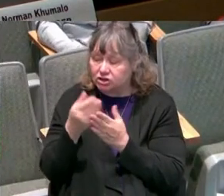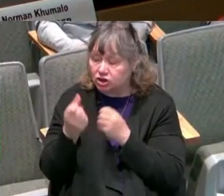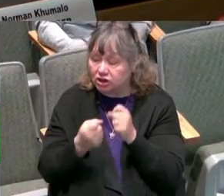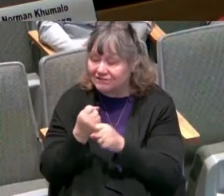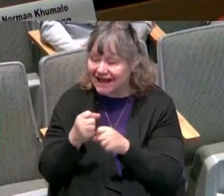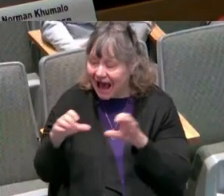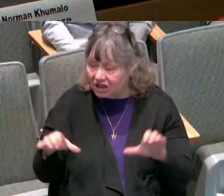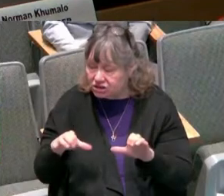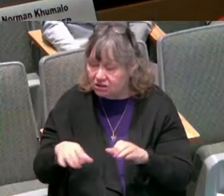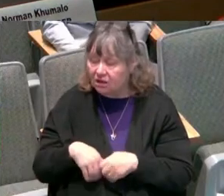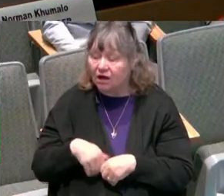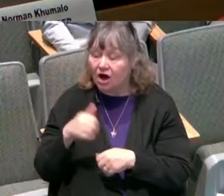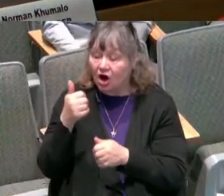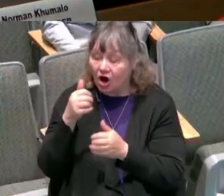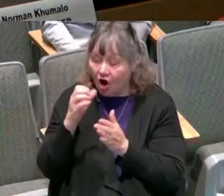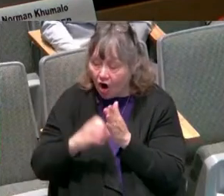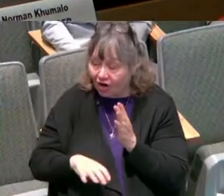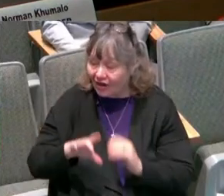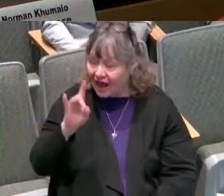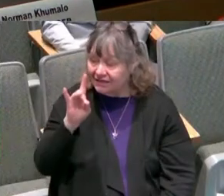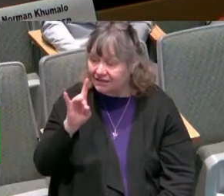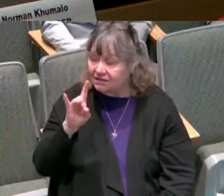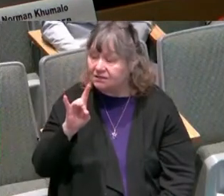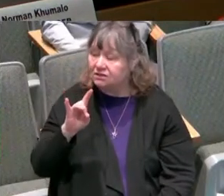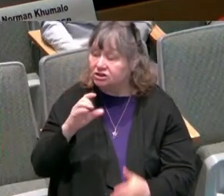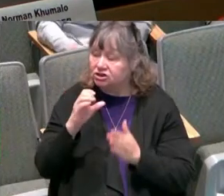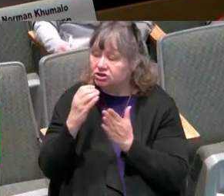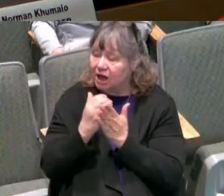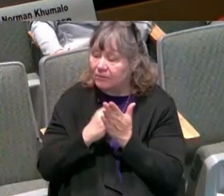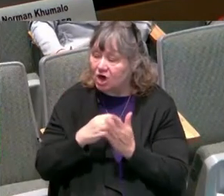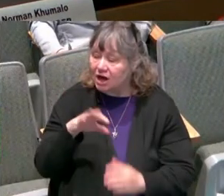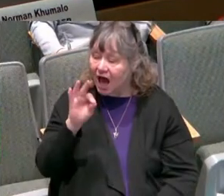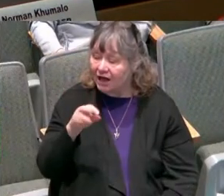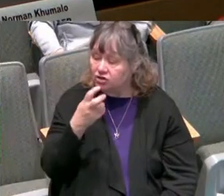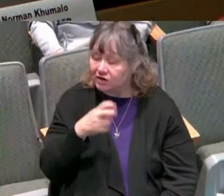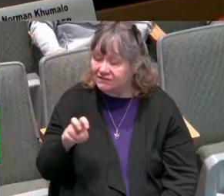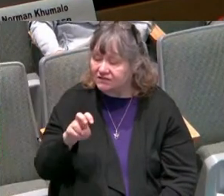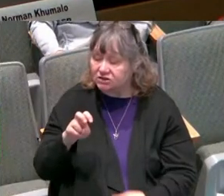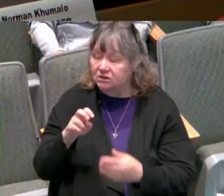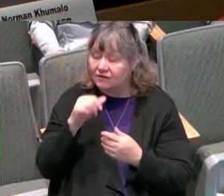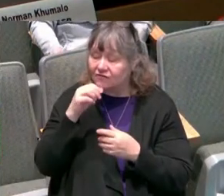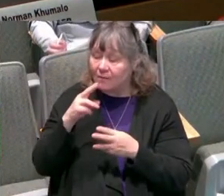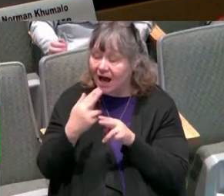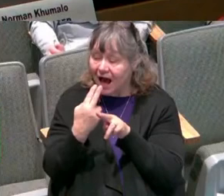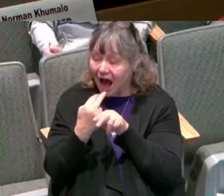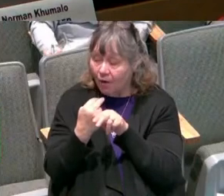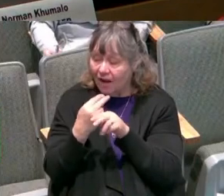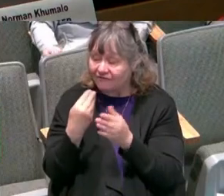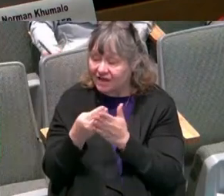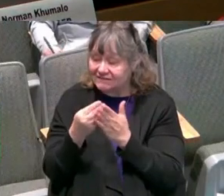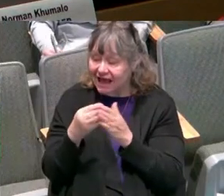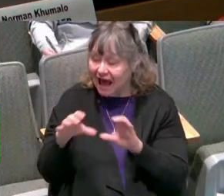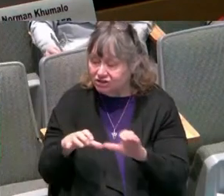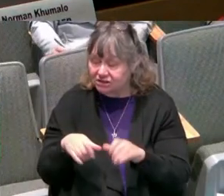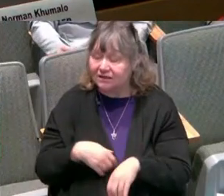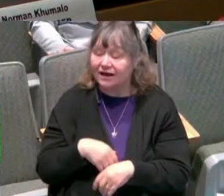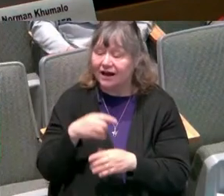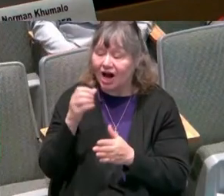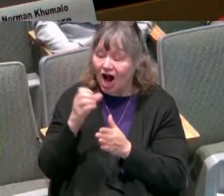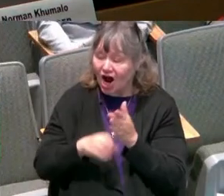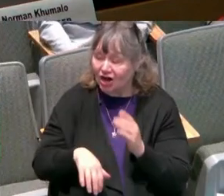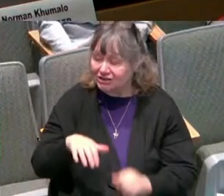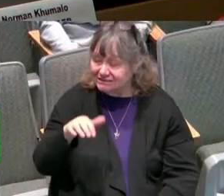action article 9 transfer of other post-employment benefits liability trust fund action article